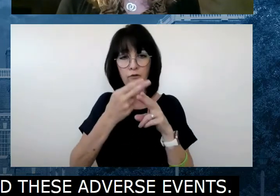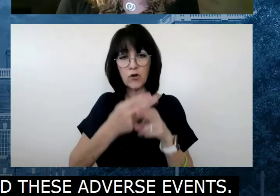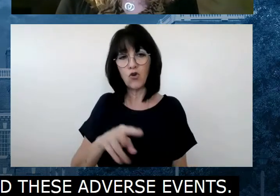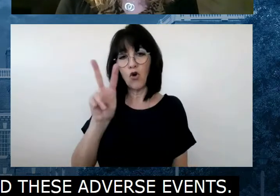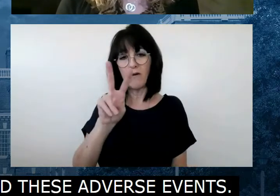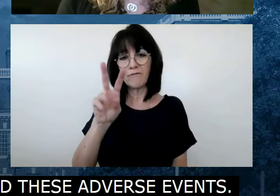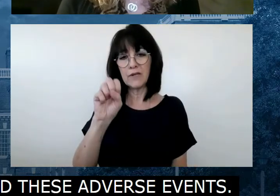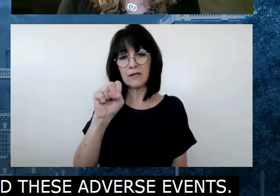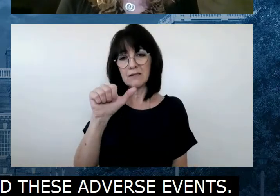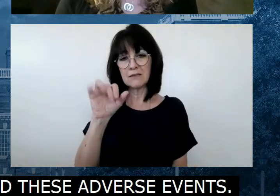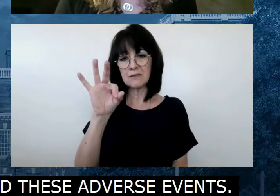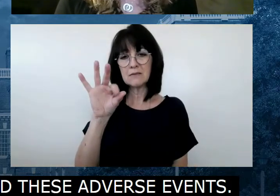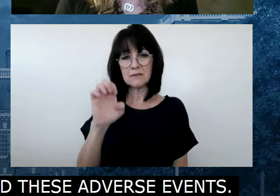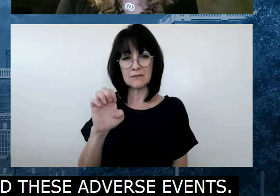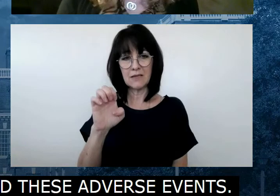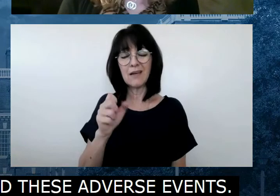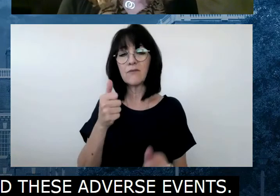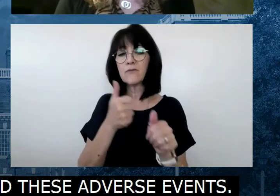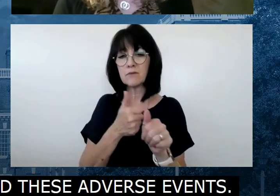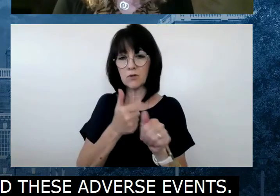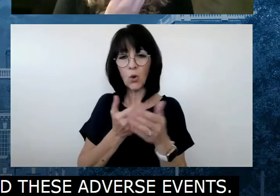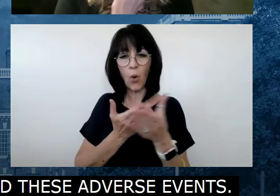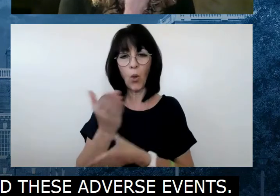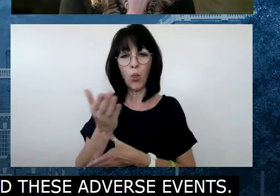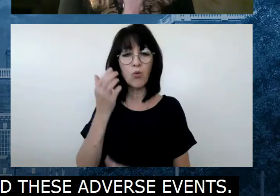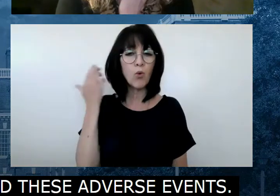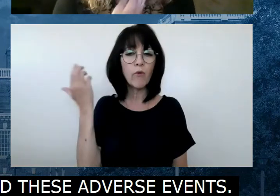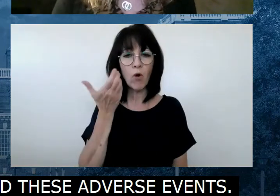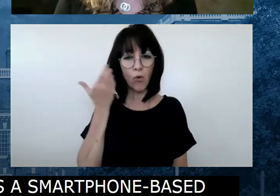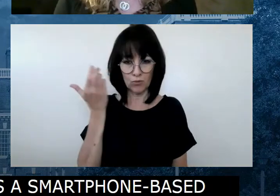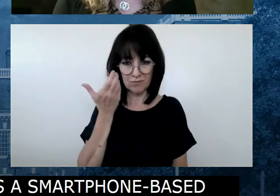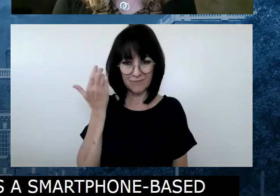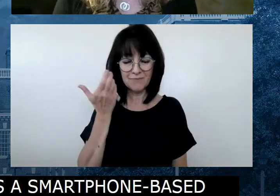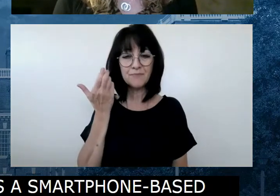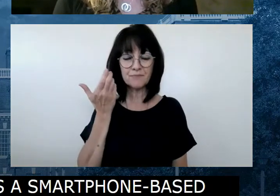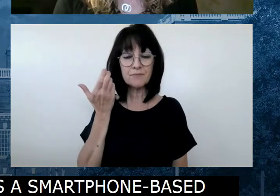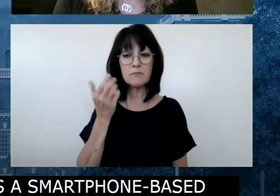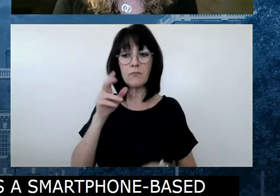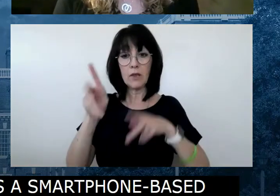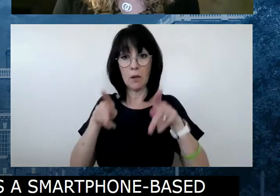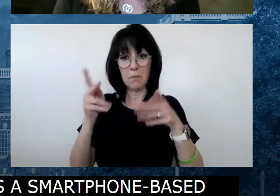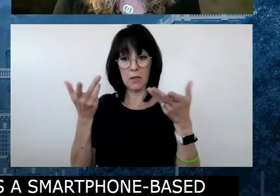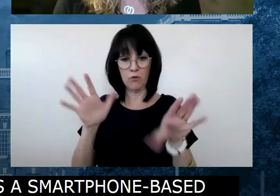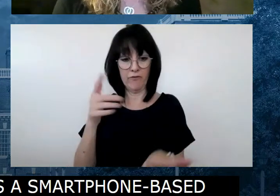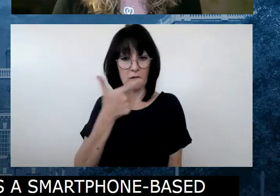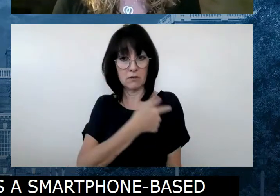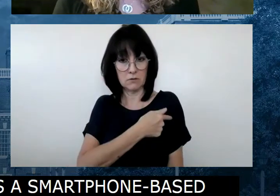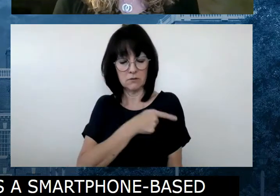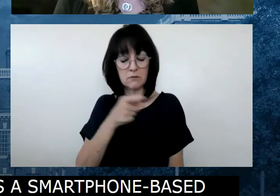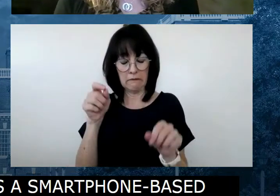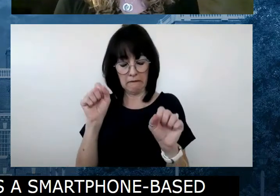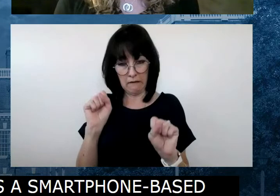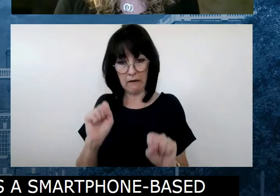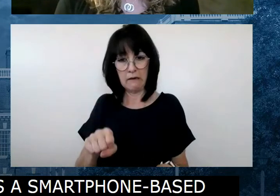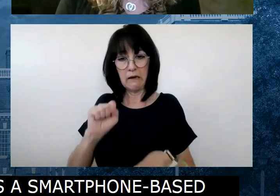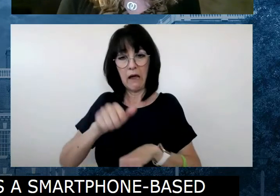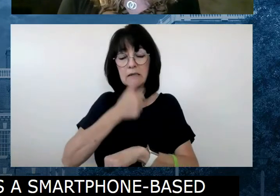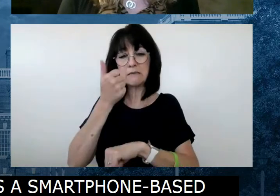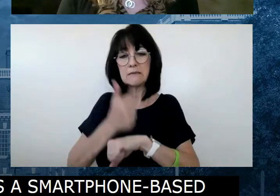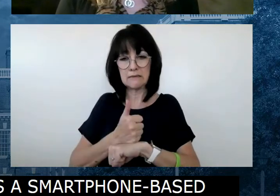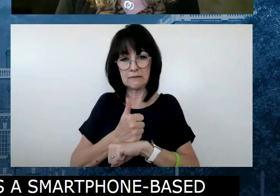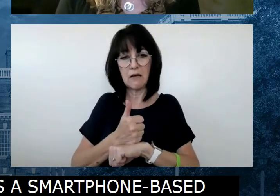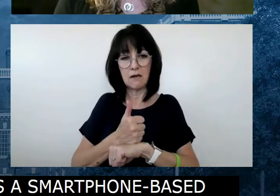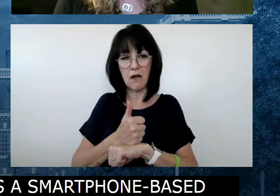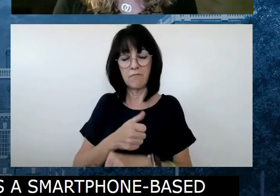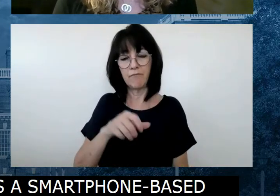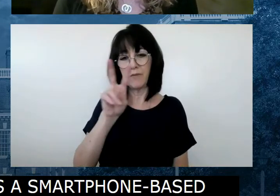text messaging and web surveys. So when people get vaccinated, they have an opportunity to get signed